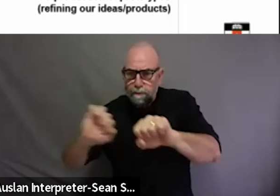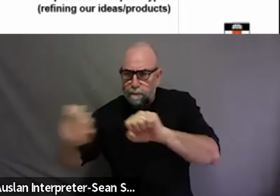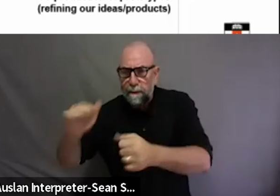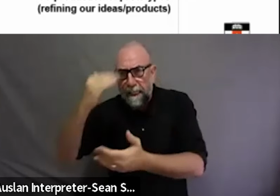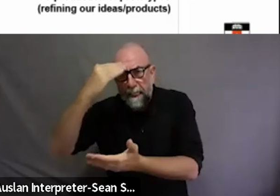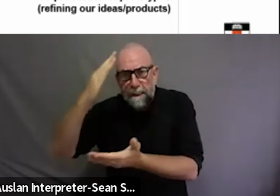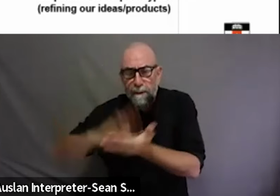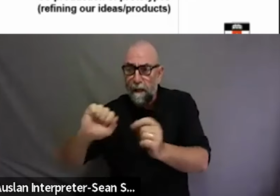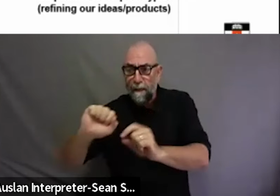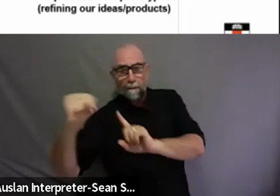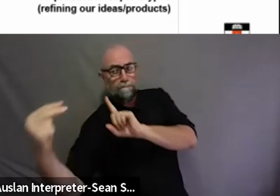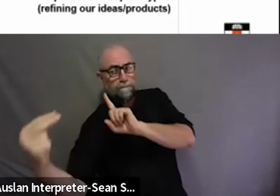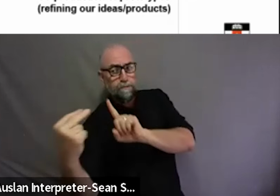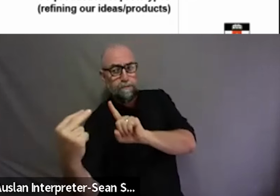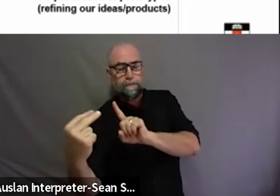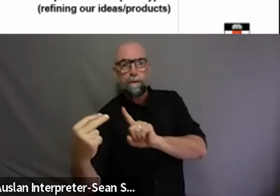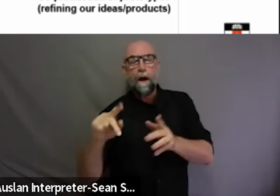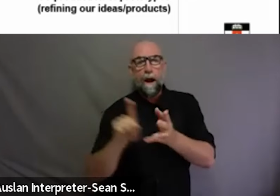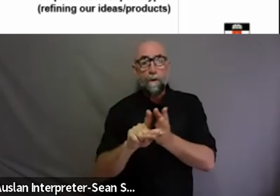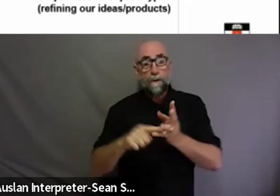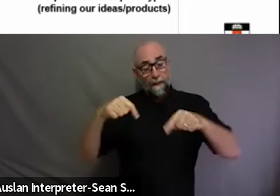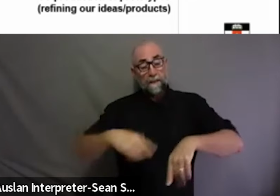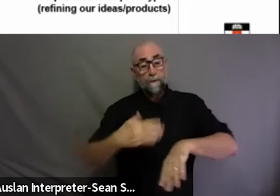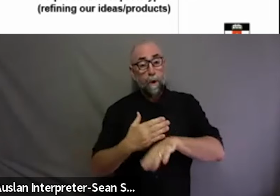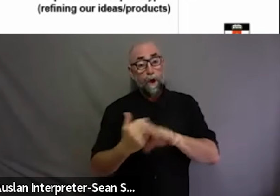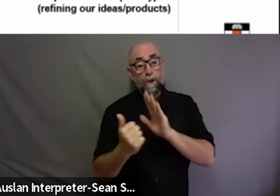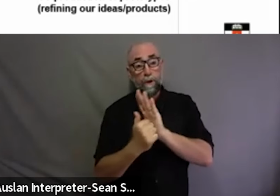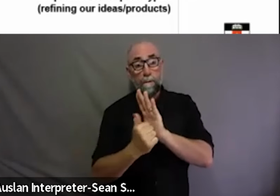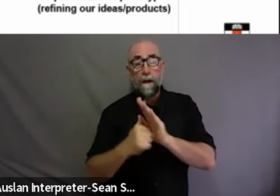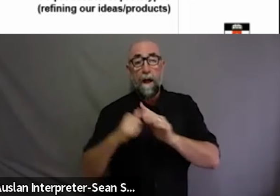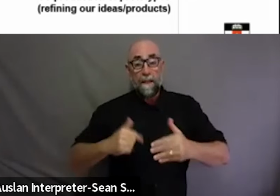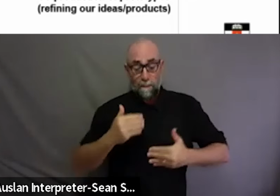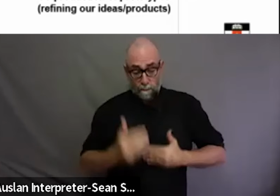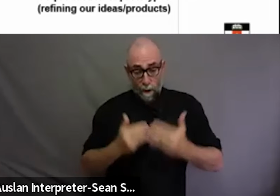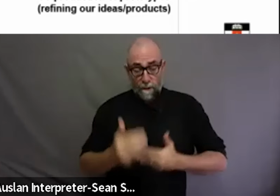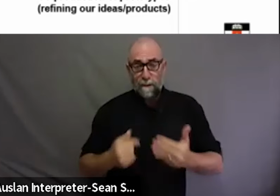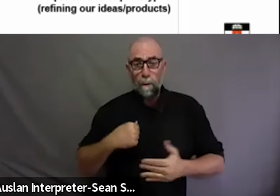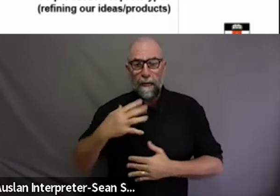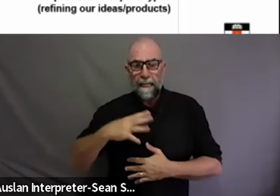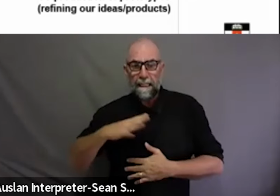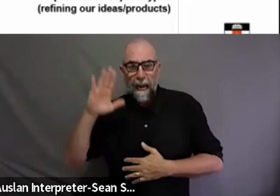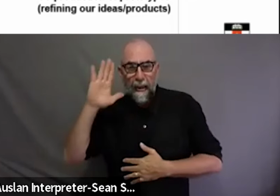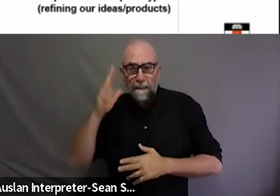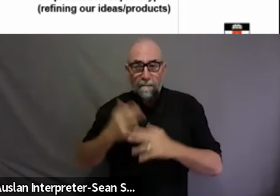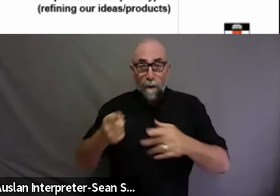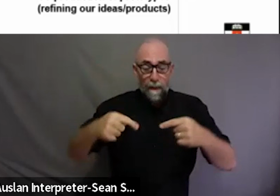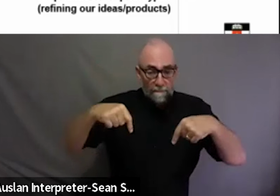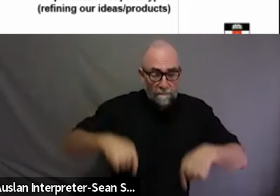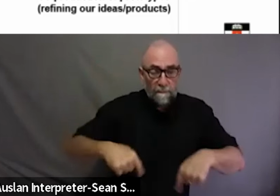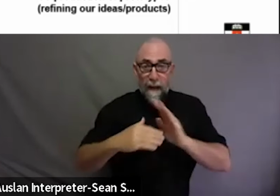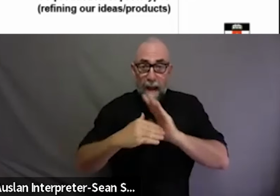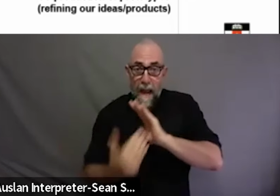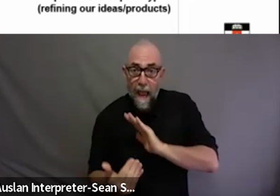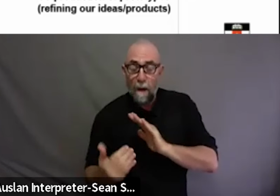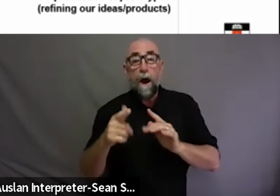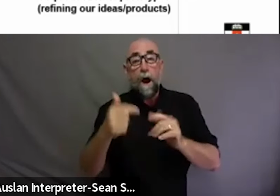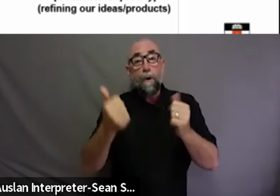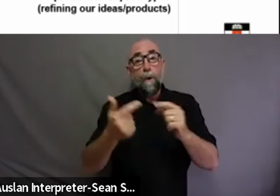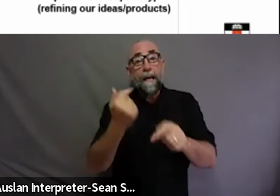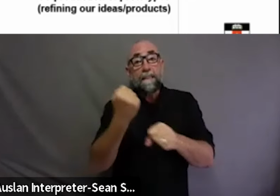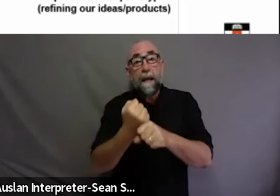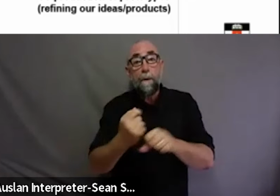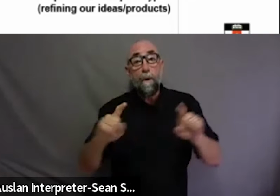students. And in these workshops, it's been very much a process of hearing that in the moment. And I think a great example of